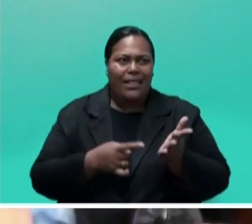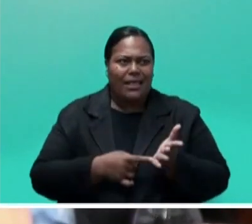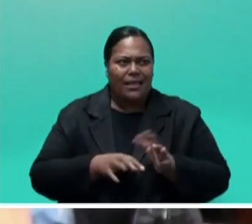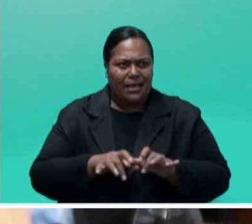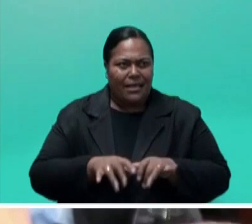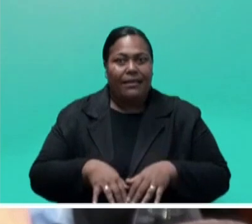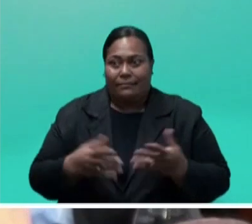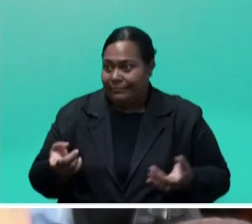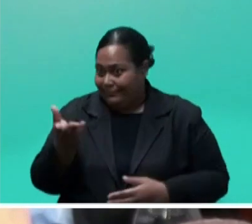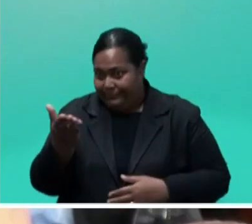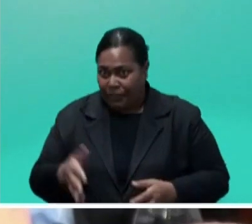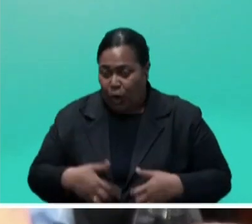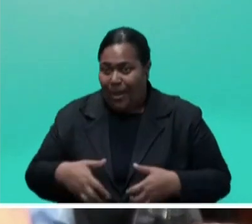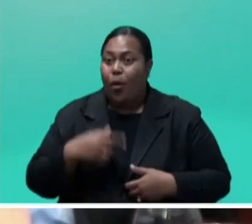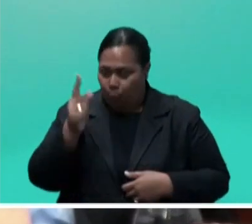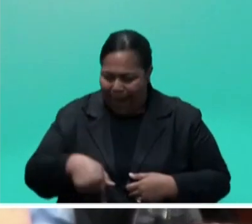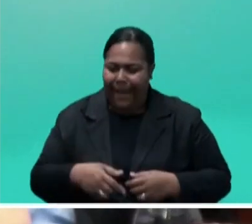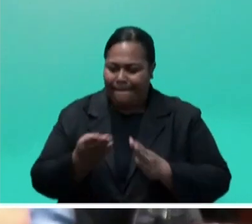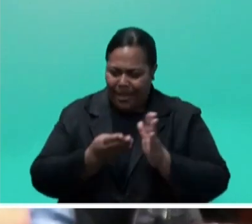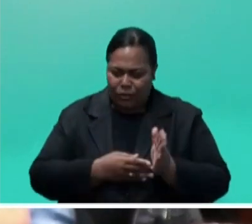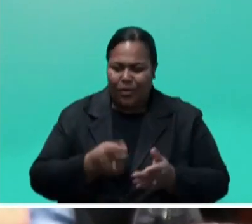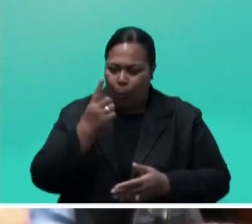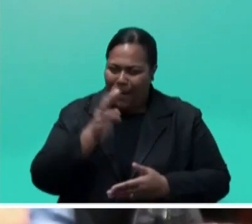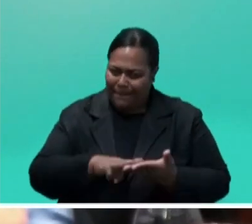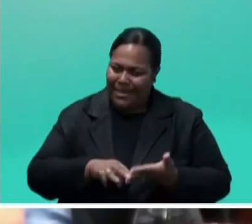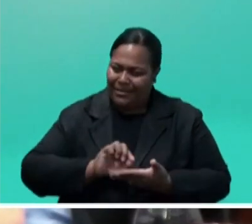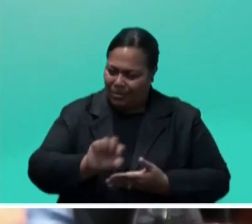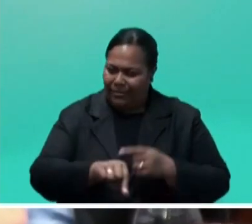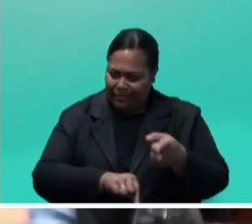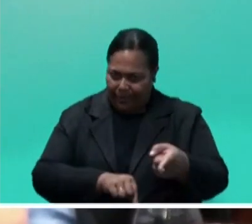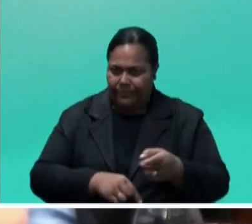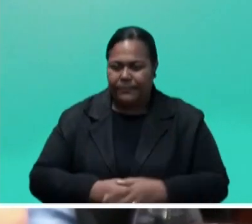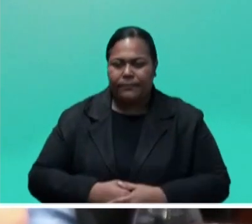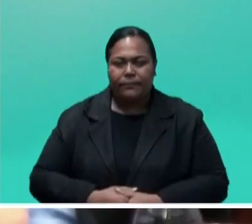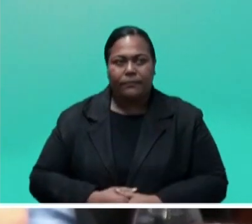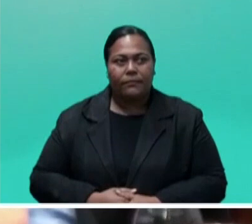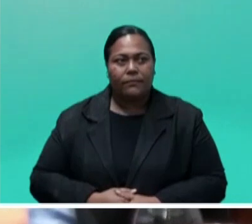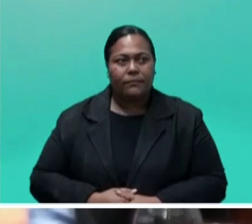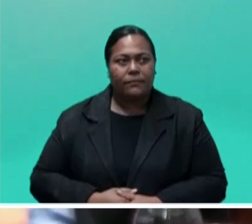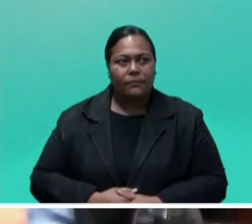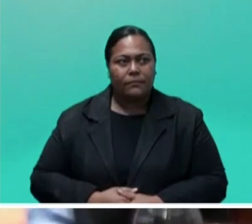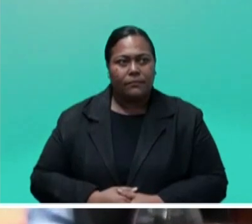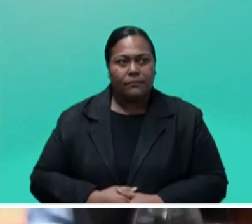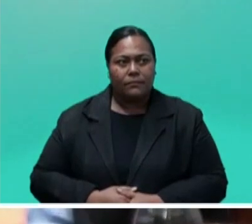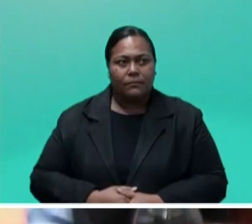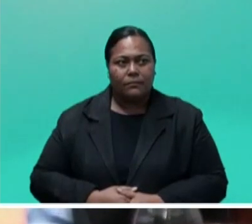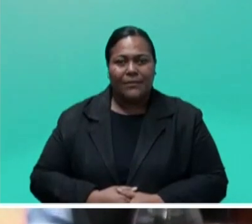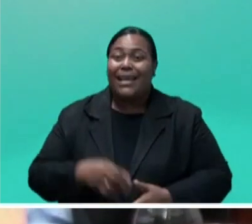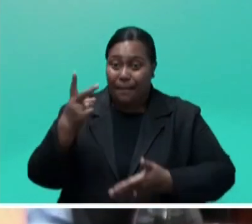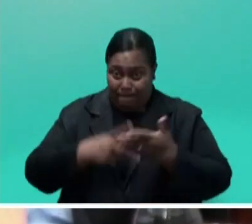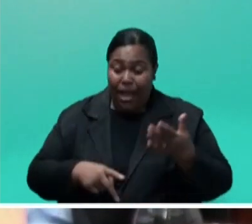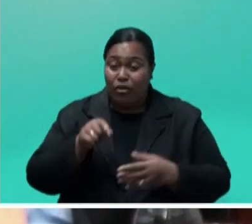where the budget is going to, the $1 million, as has been in the question. It is part of the interim